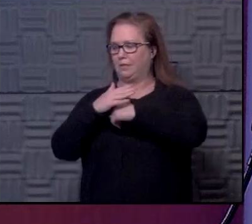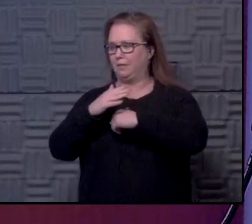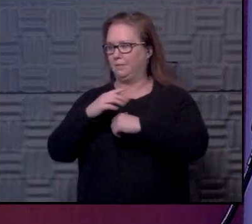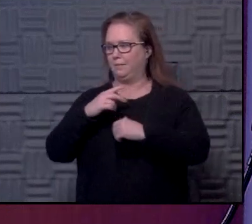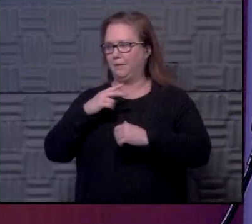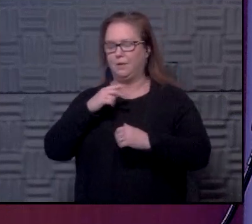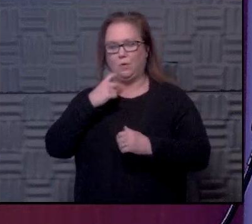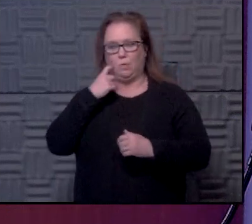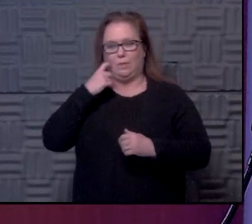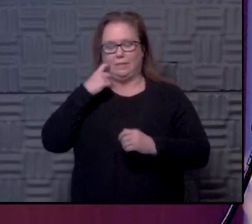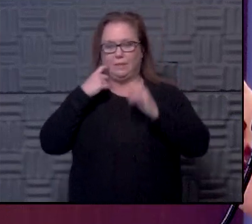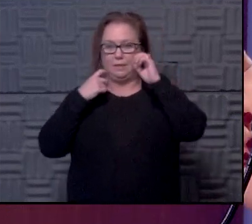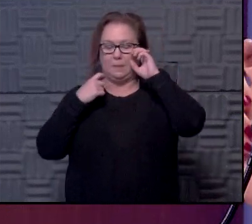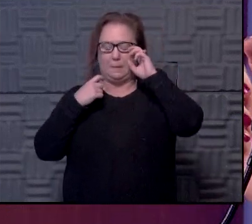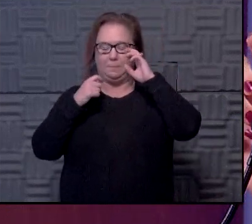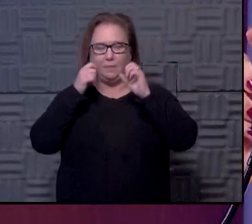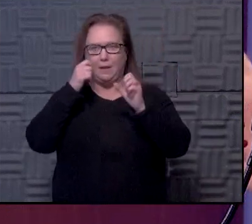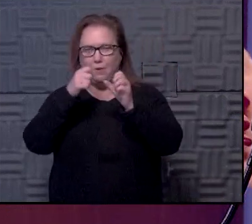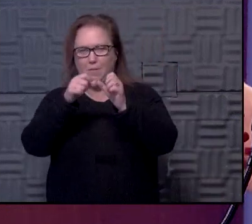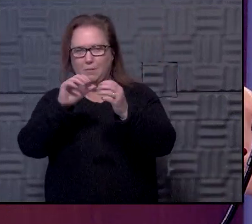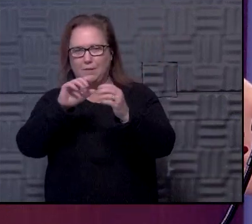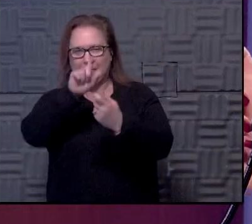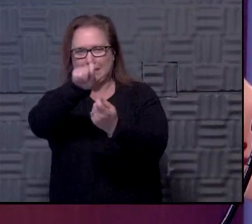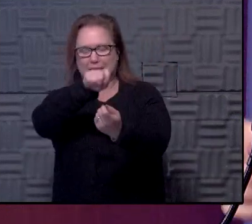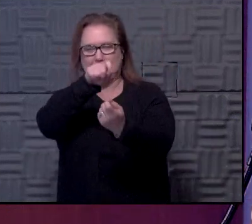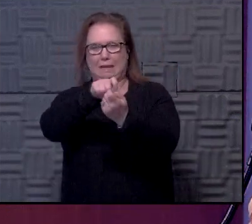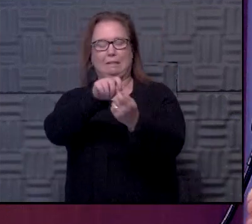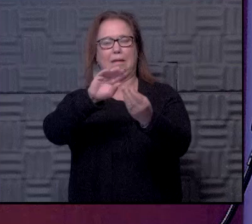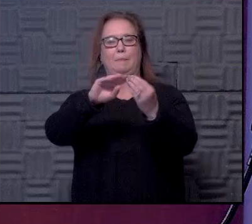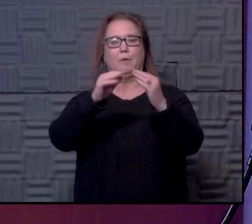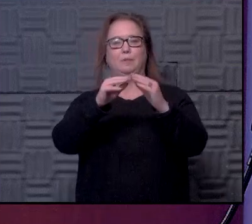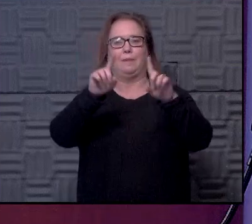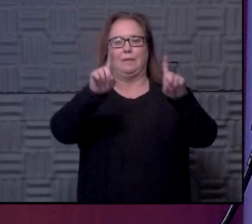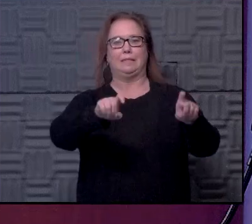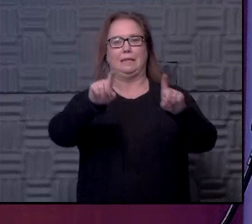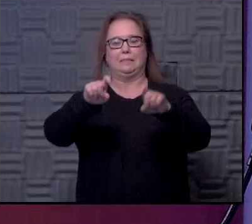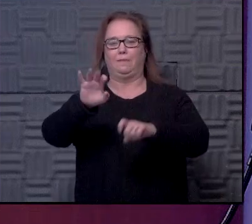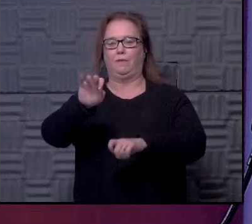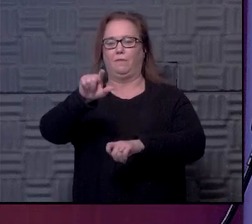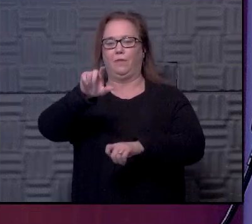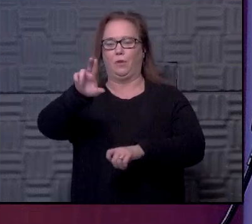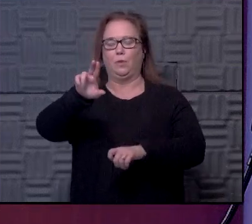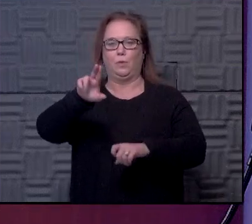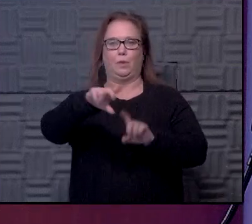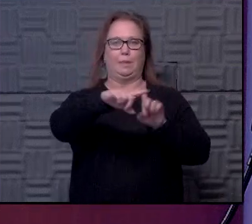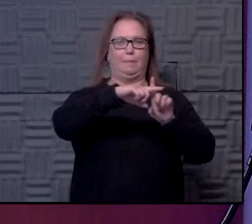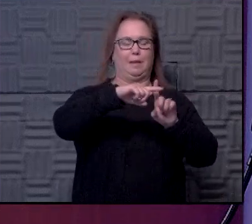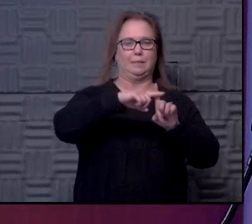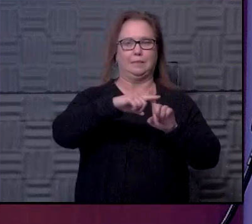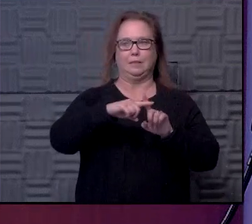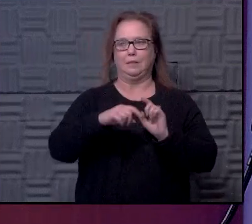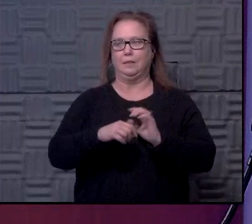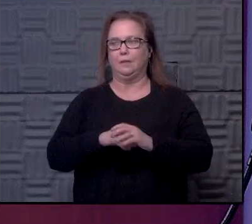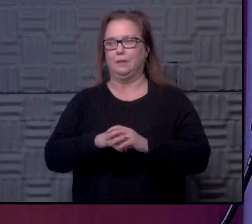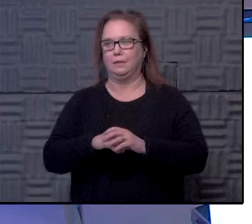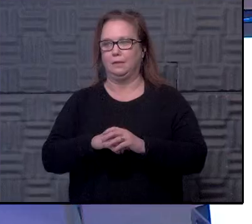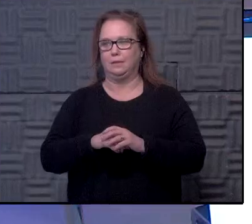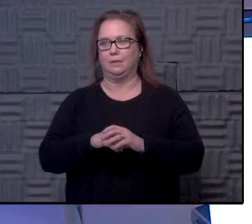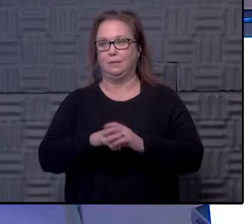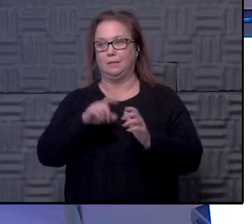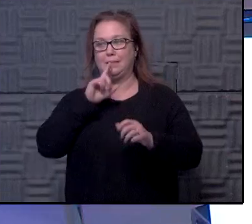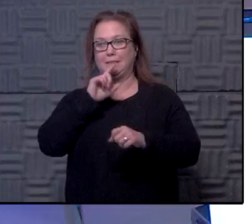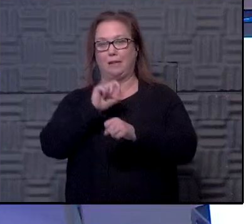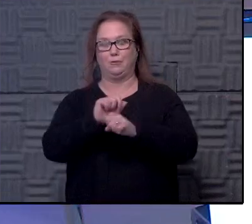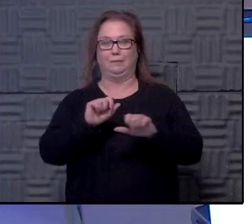the other day, but I don't remember the exact volume of tests that have been performed and those that have been positive, so you might be able to add on to that. It's